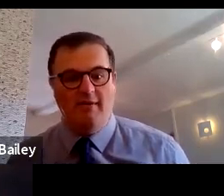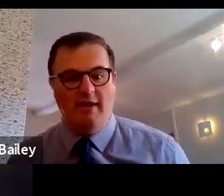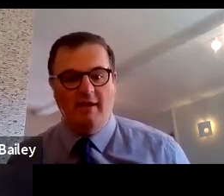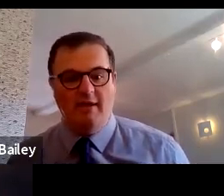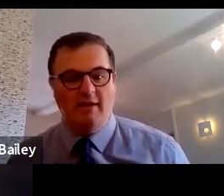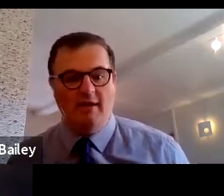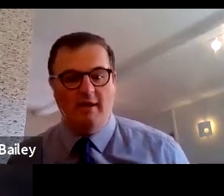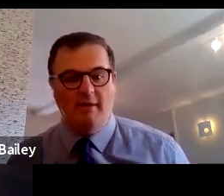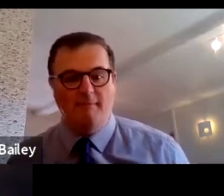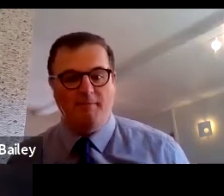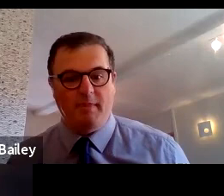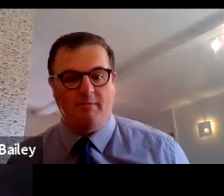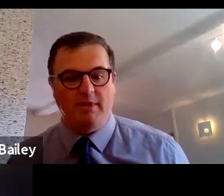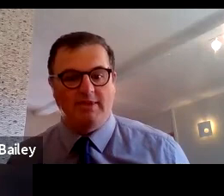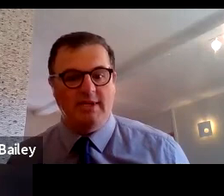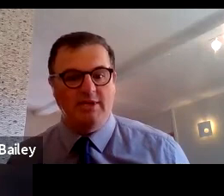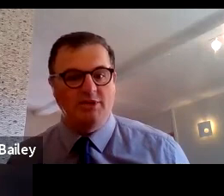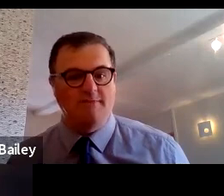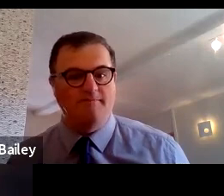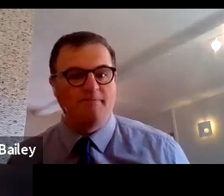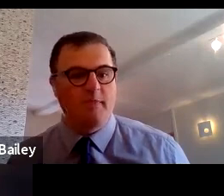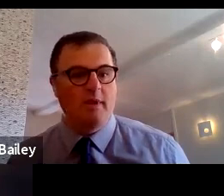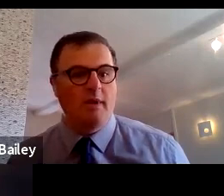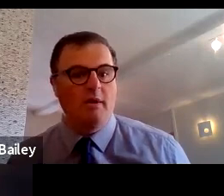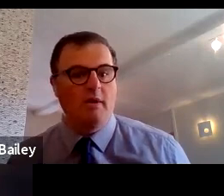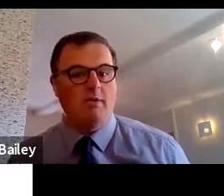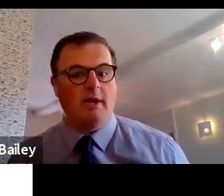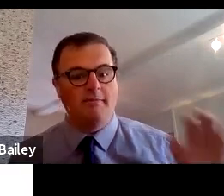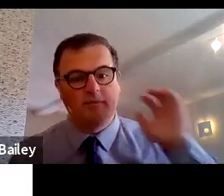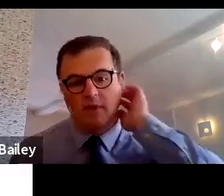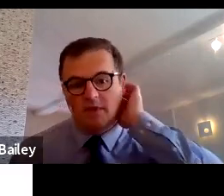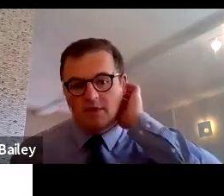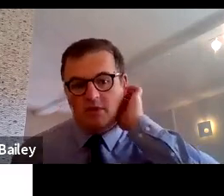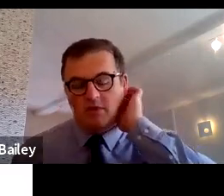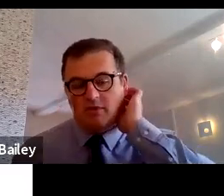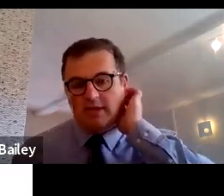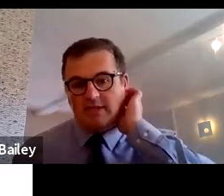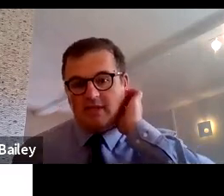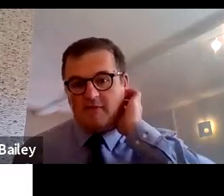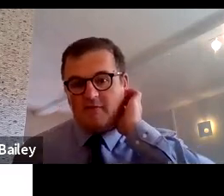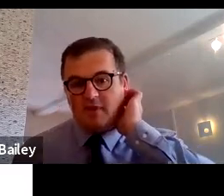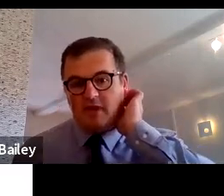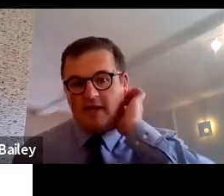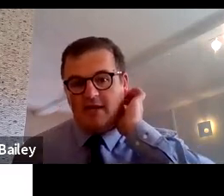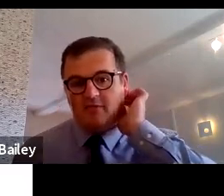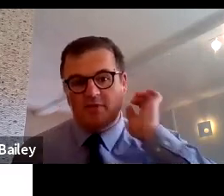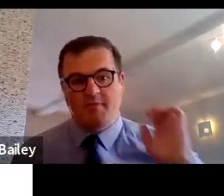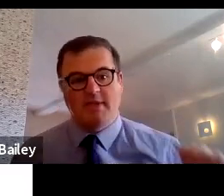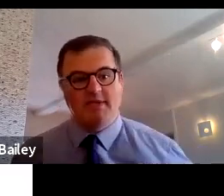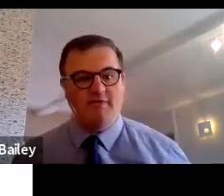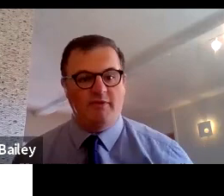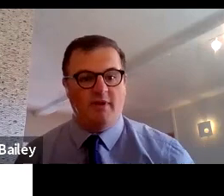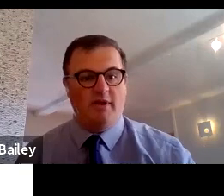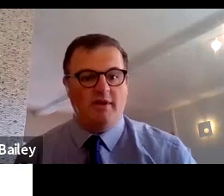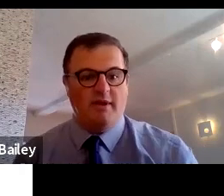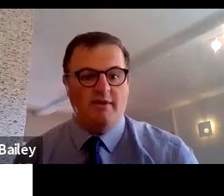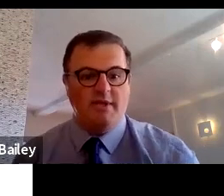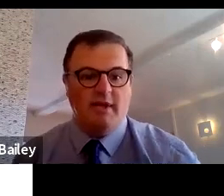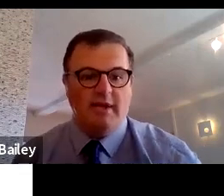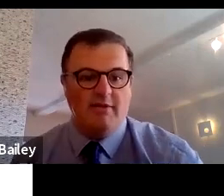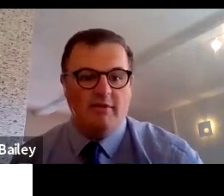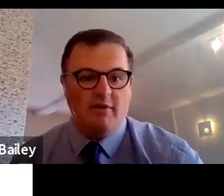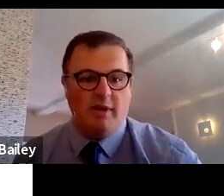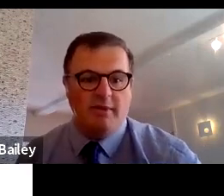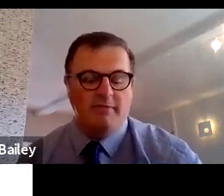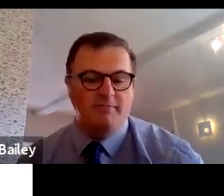lot in the presentation. Okay, so let's start from the legal perspective. There